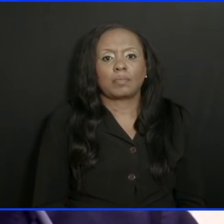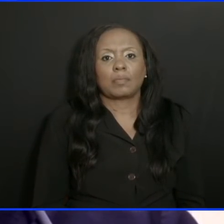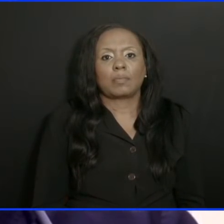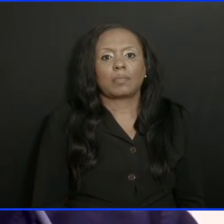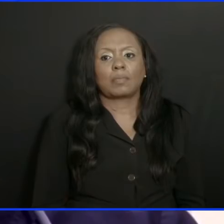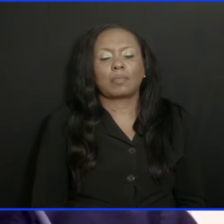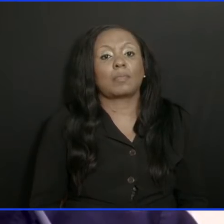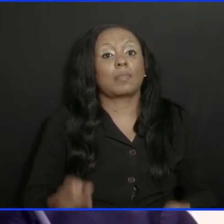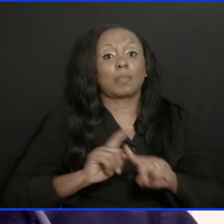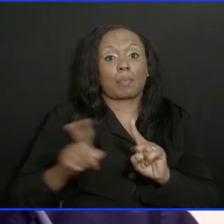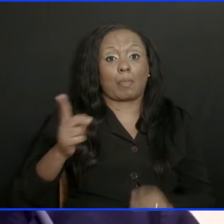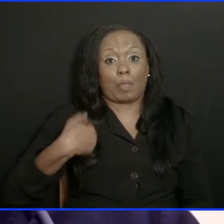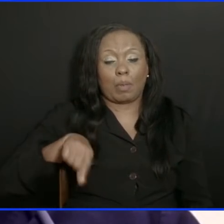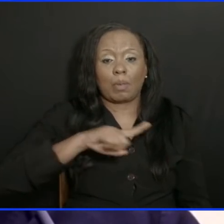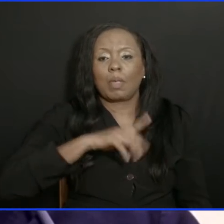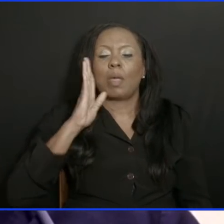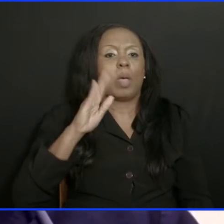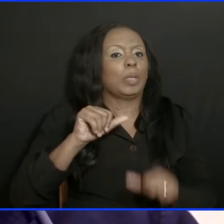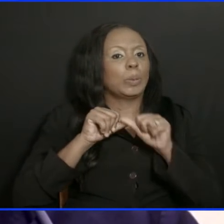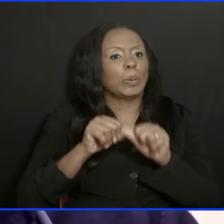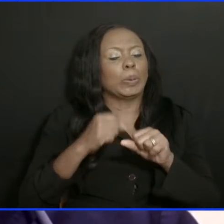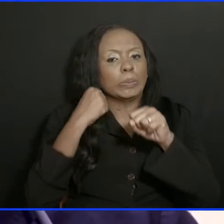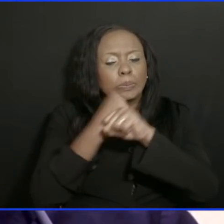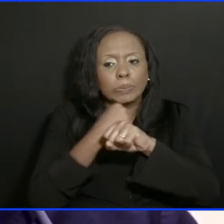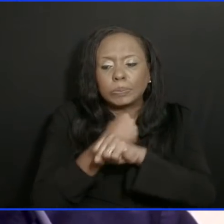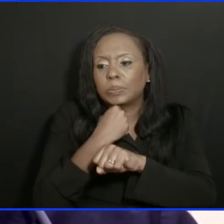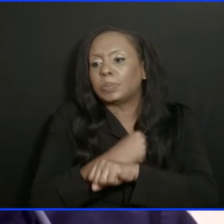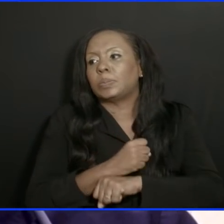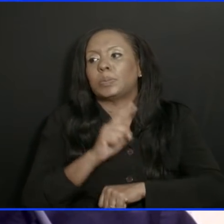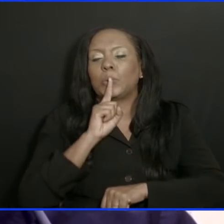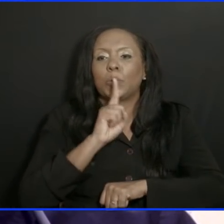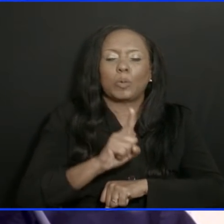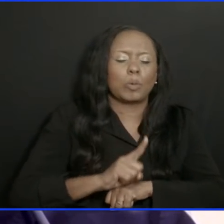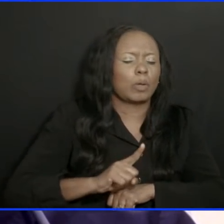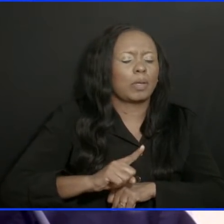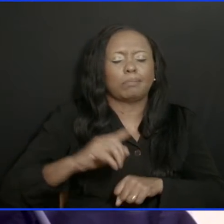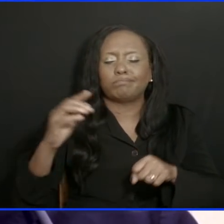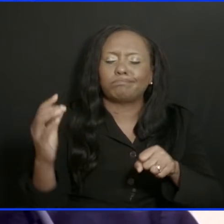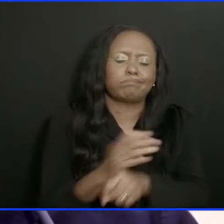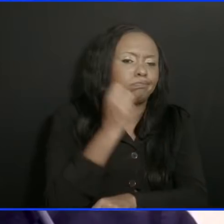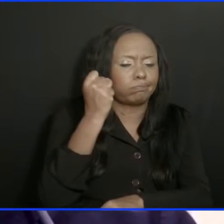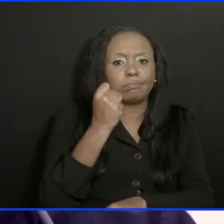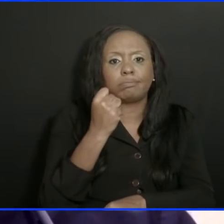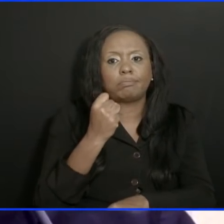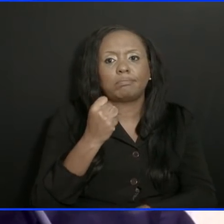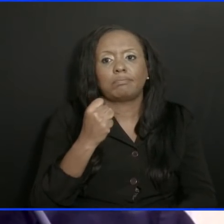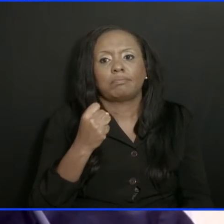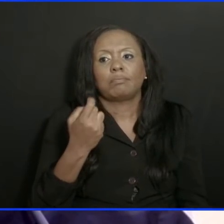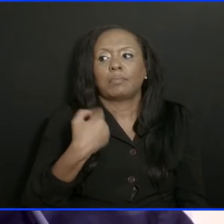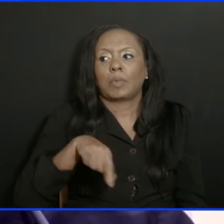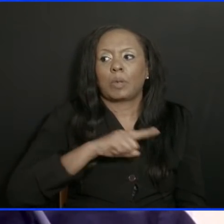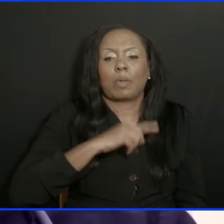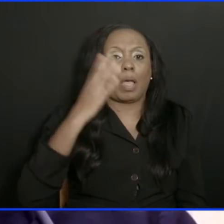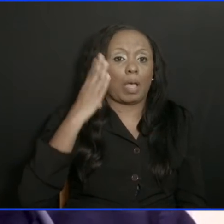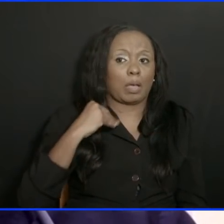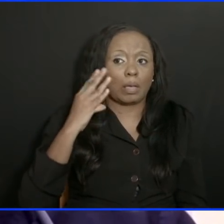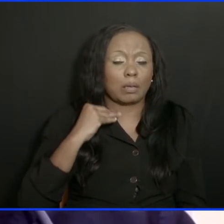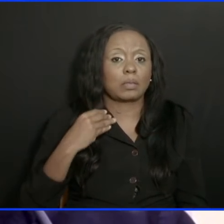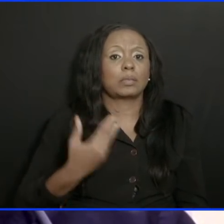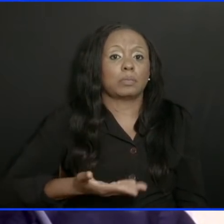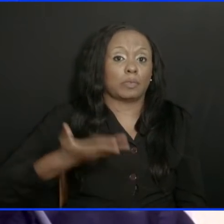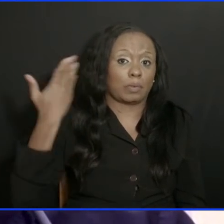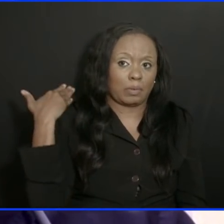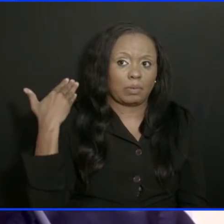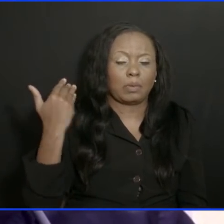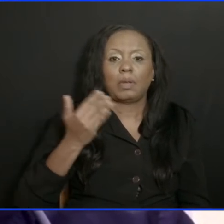we're going to continue to fight to get past this particular surge. We have been here before, Barbados. We've been here before. All of you